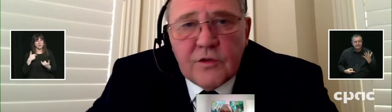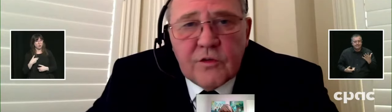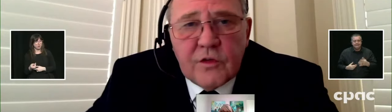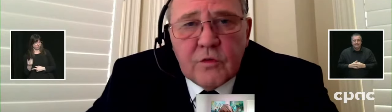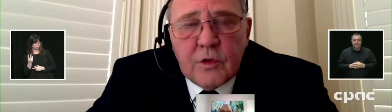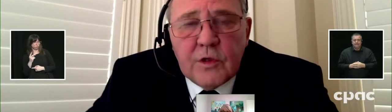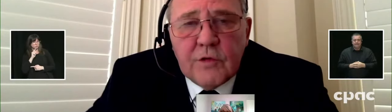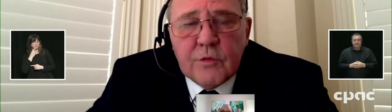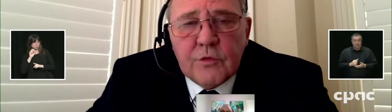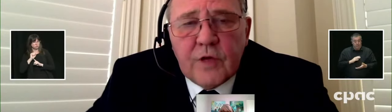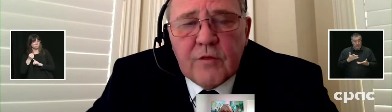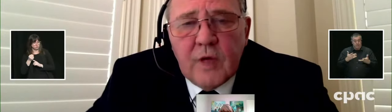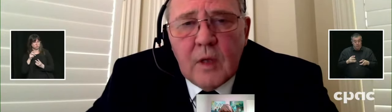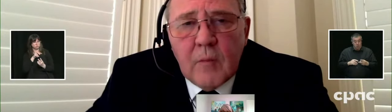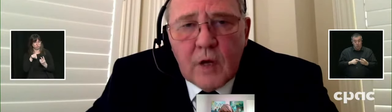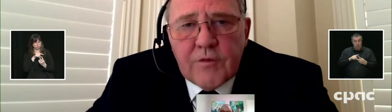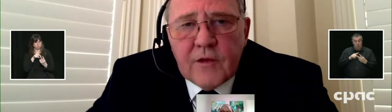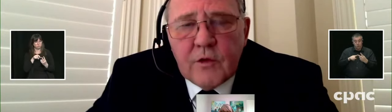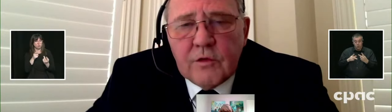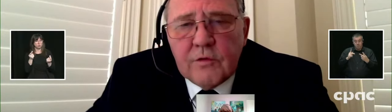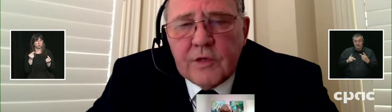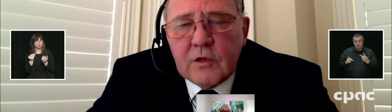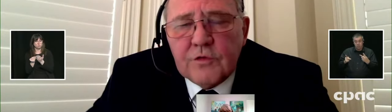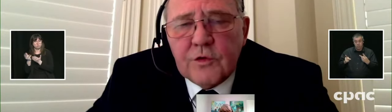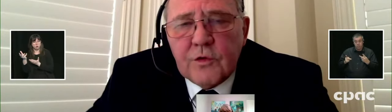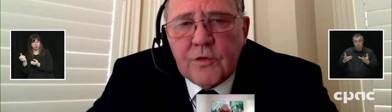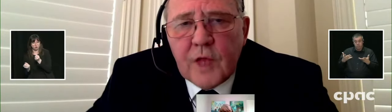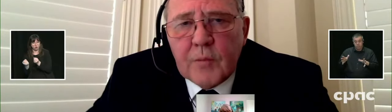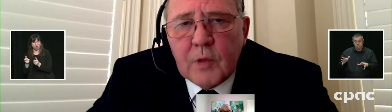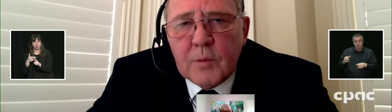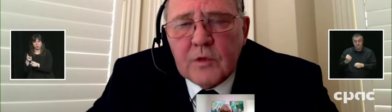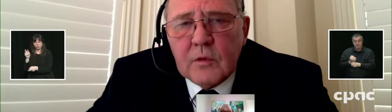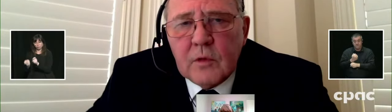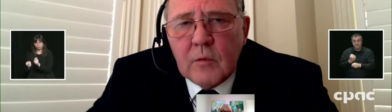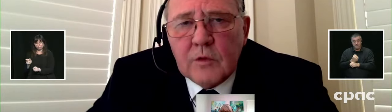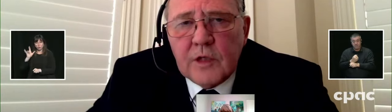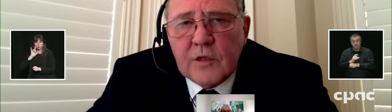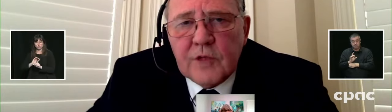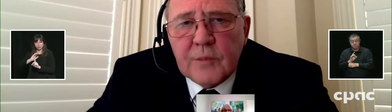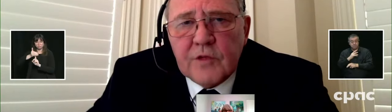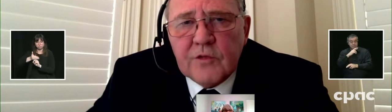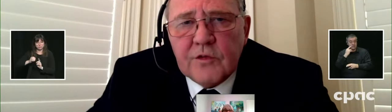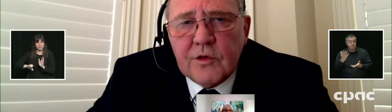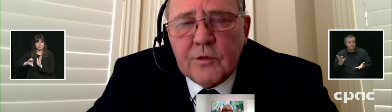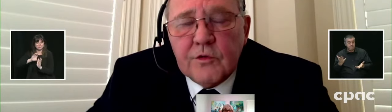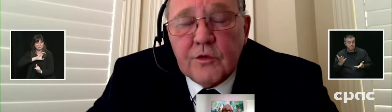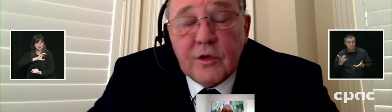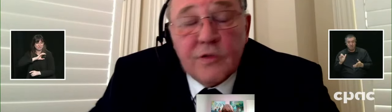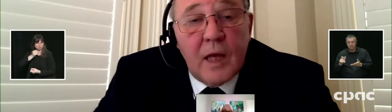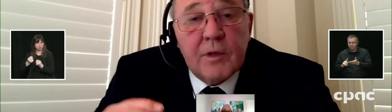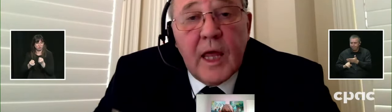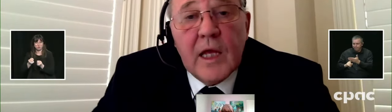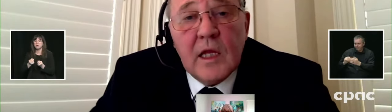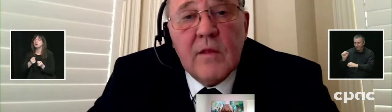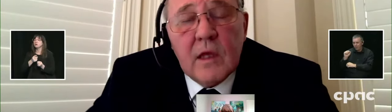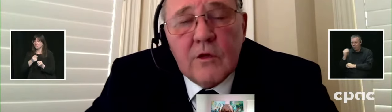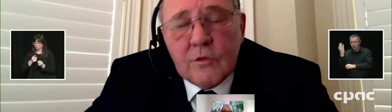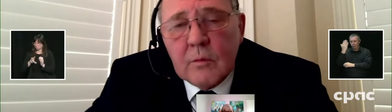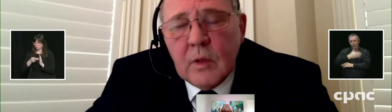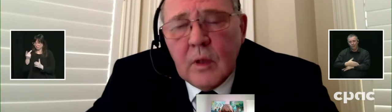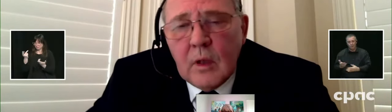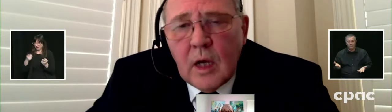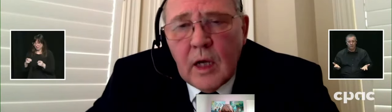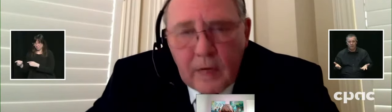serious incidents where individuals have modified the vehicles for that purpose, and we'll take the steps necessary to ensure it doesn't happen. And in the